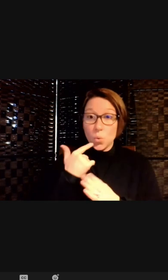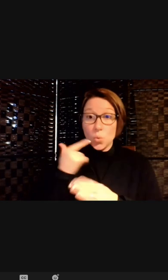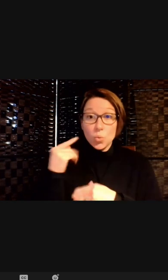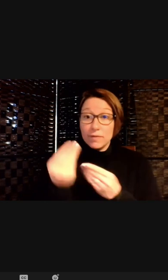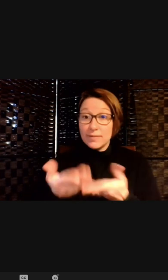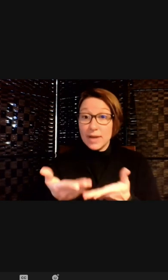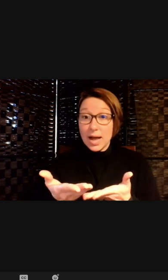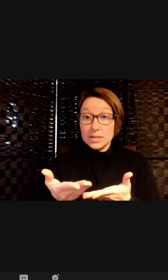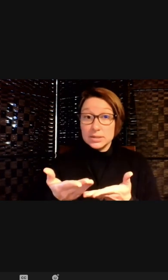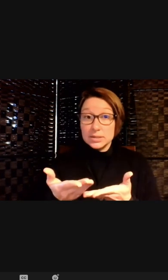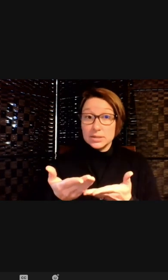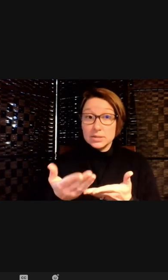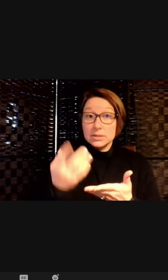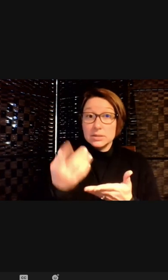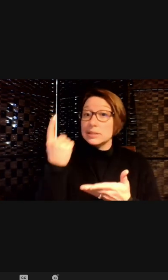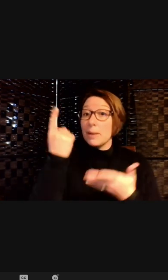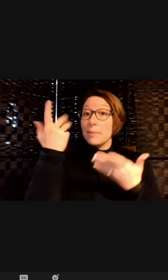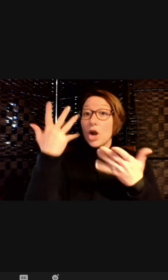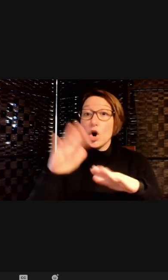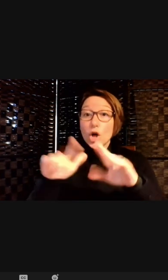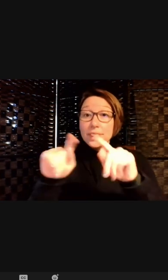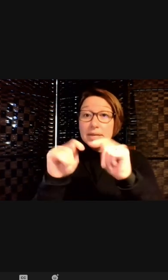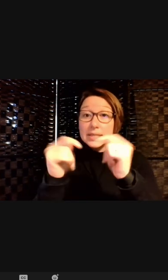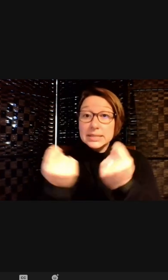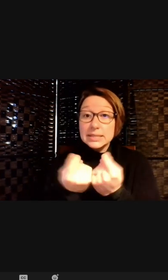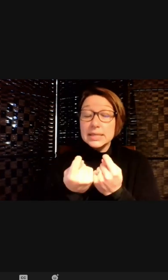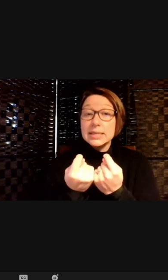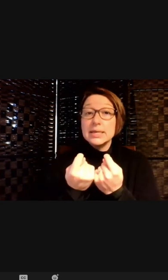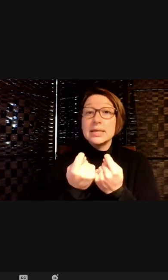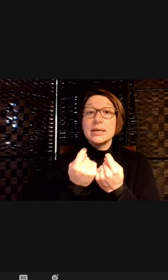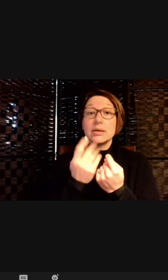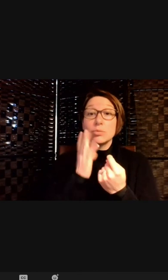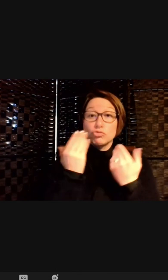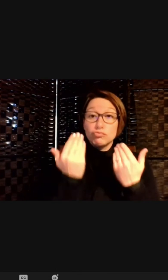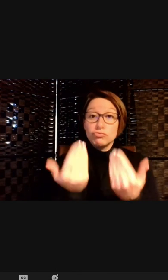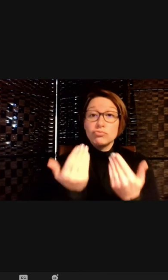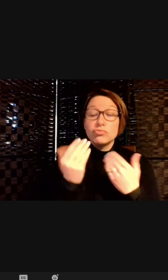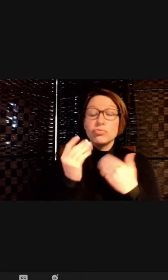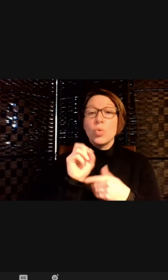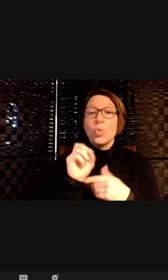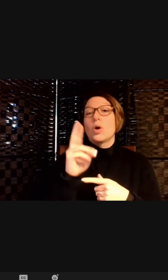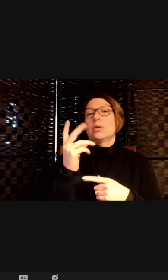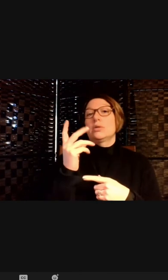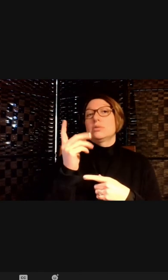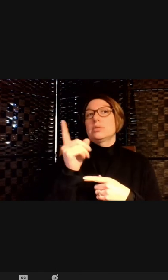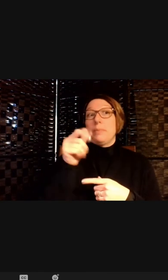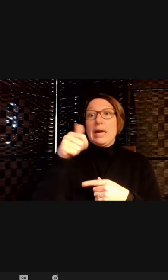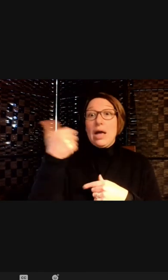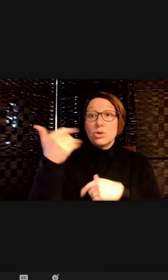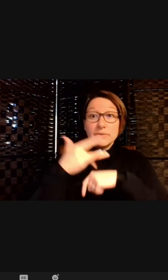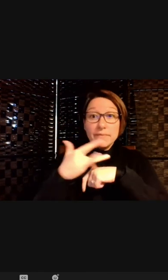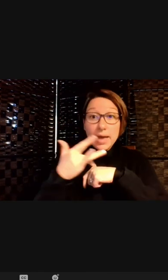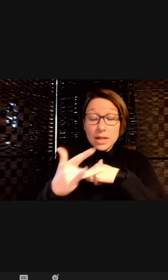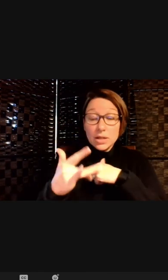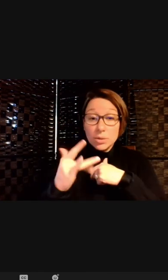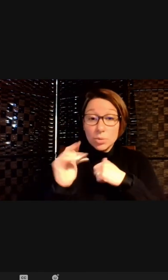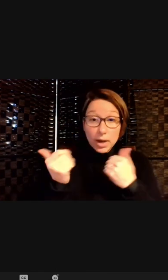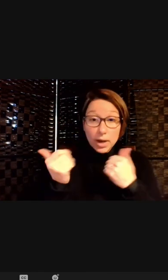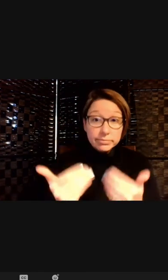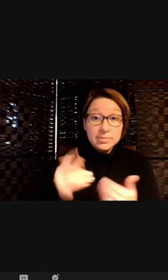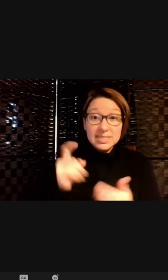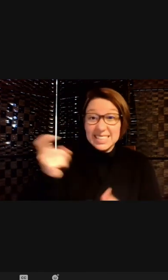So is there someone already on the team that does this, or is there someone else available to do this? Do you